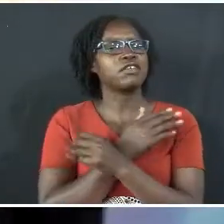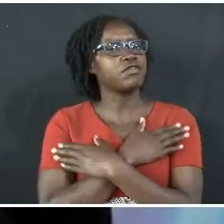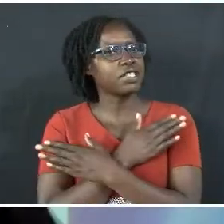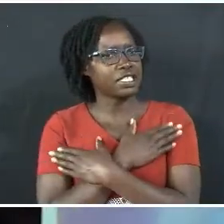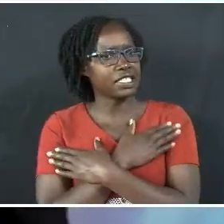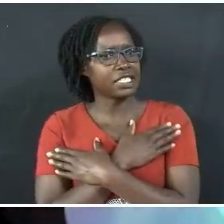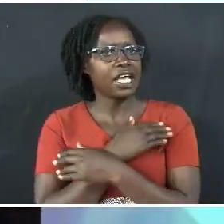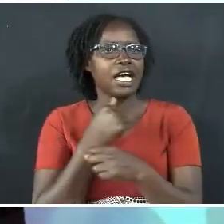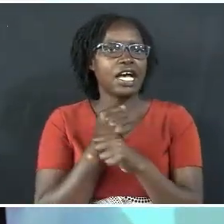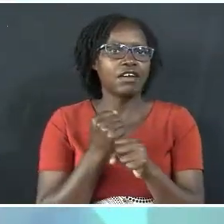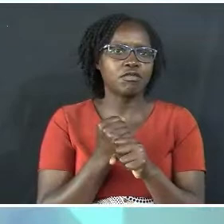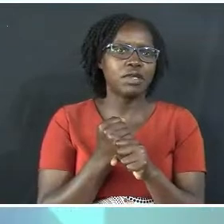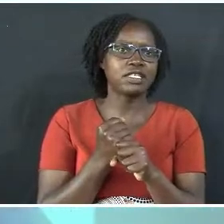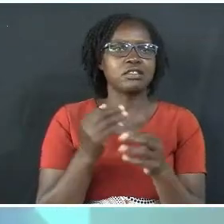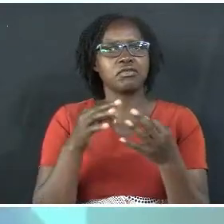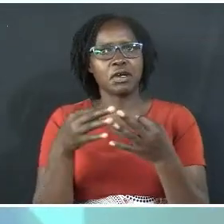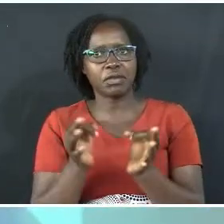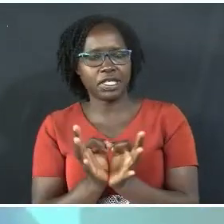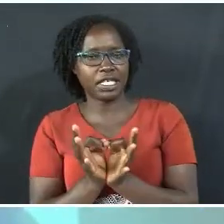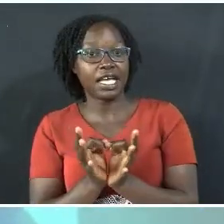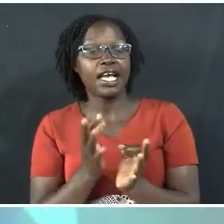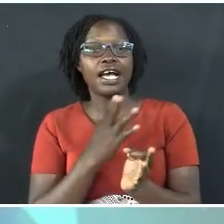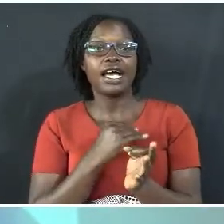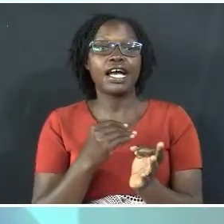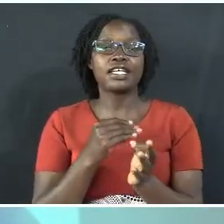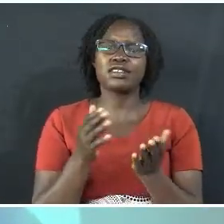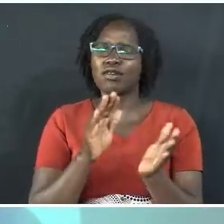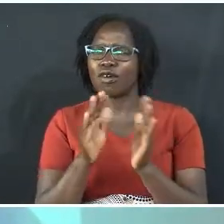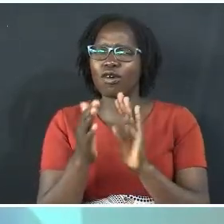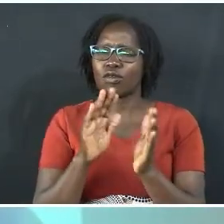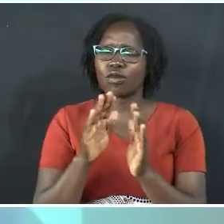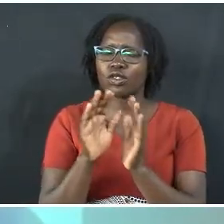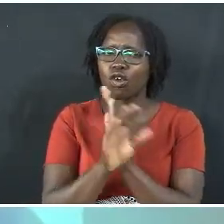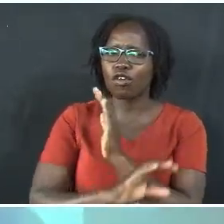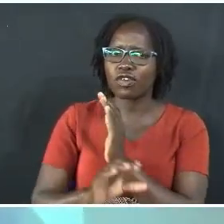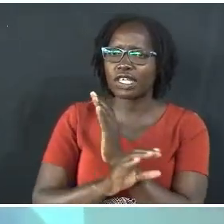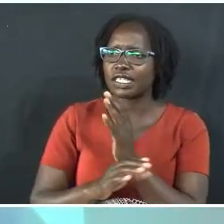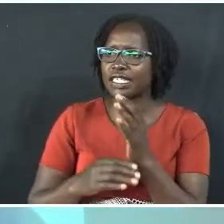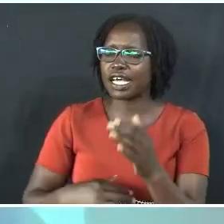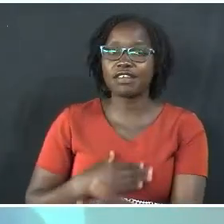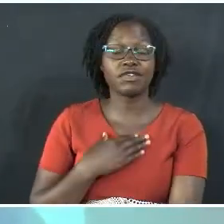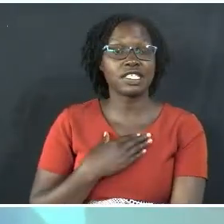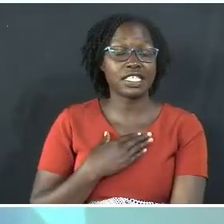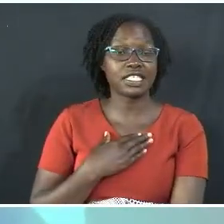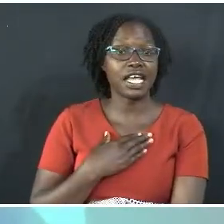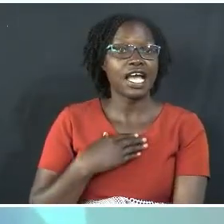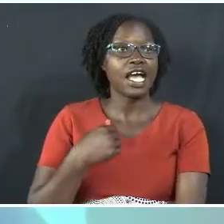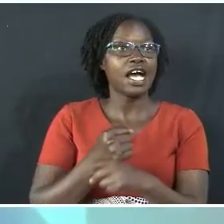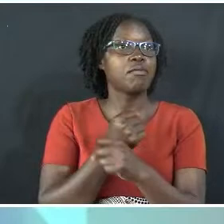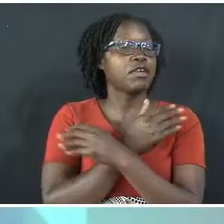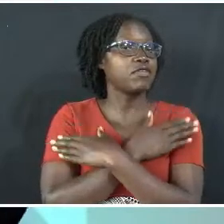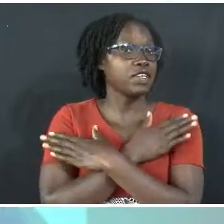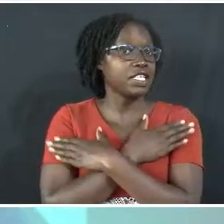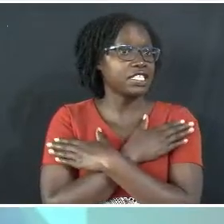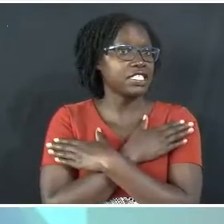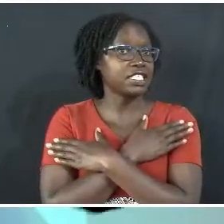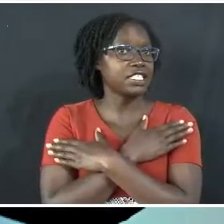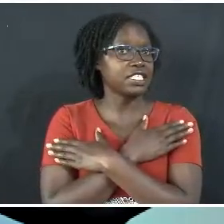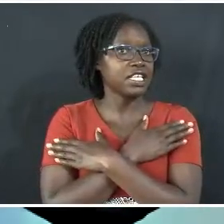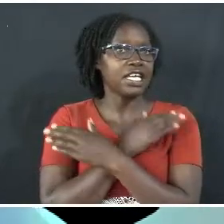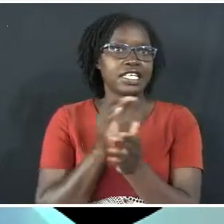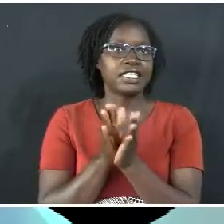I have made families, and in almost every country that I visit, I make friends